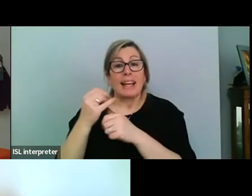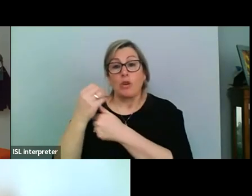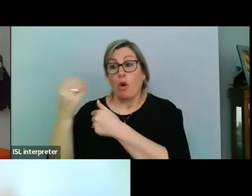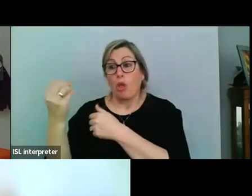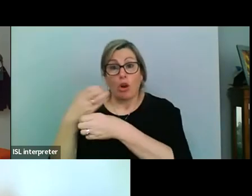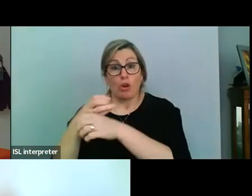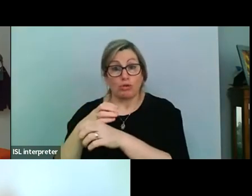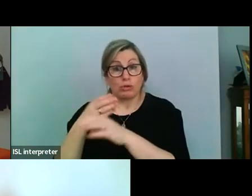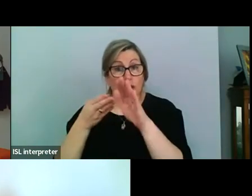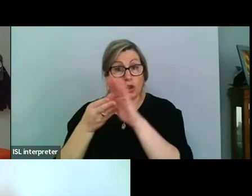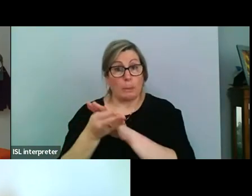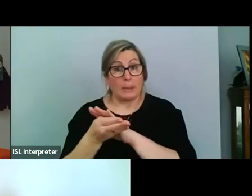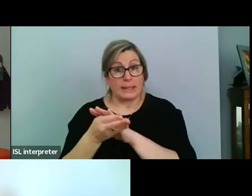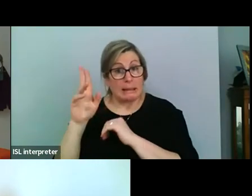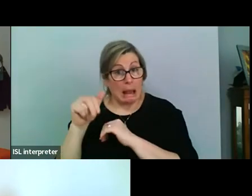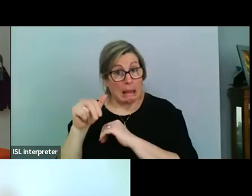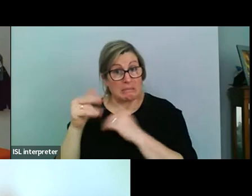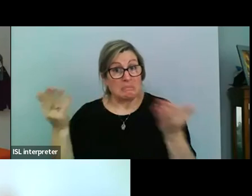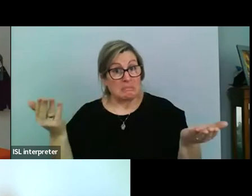submissions? So again, this is